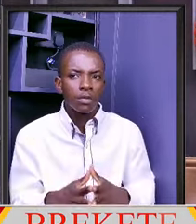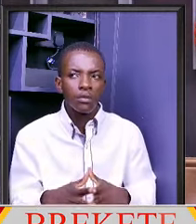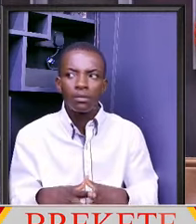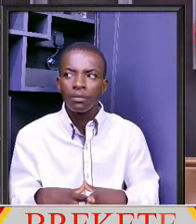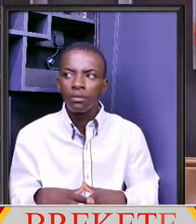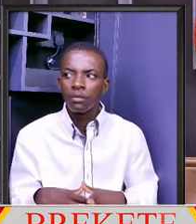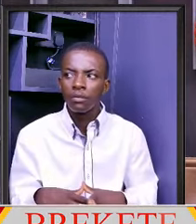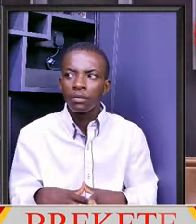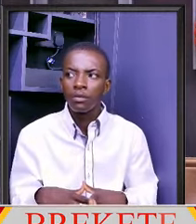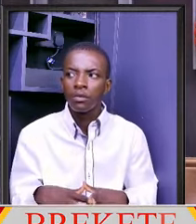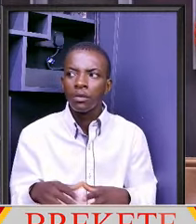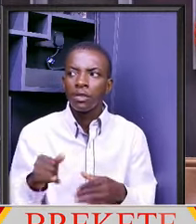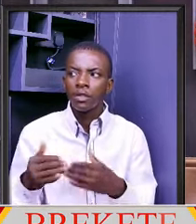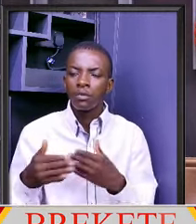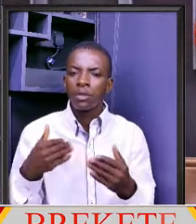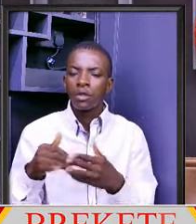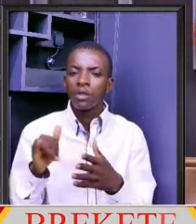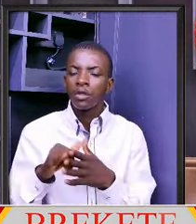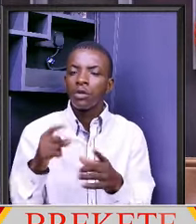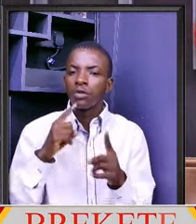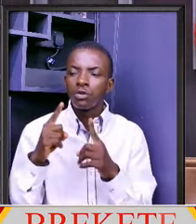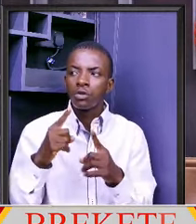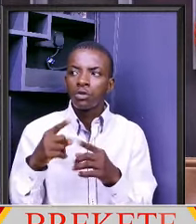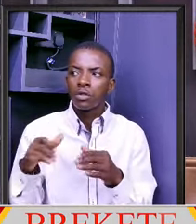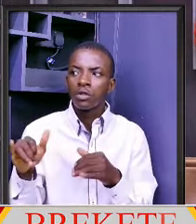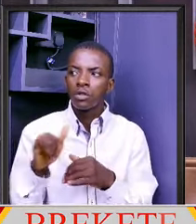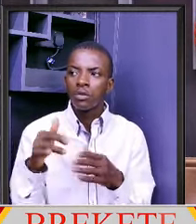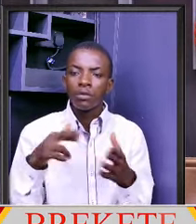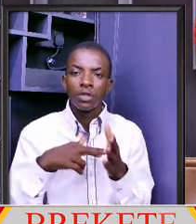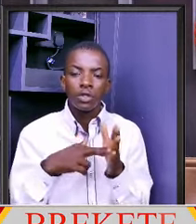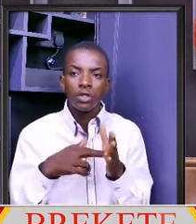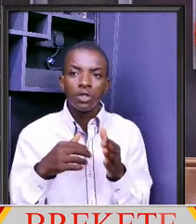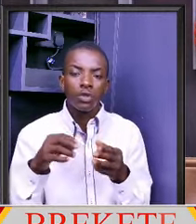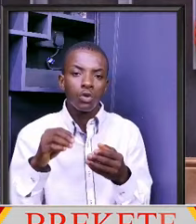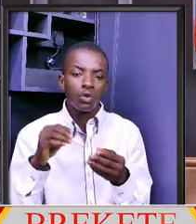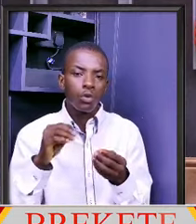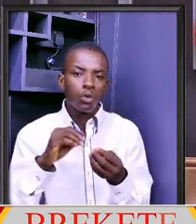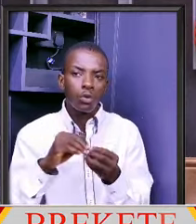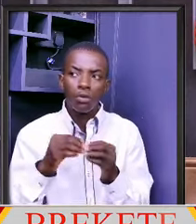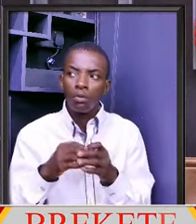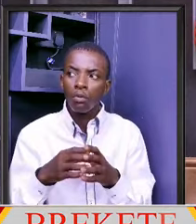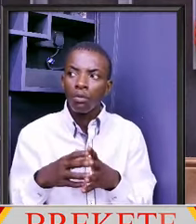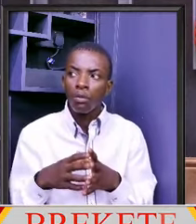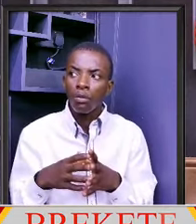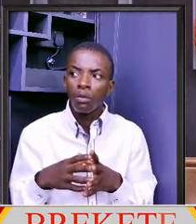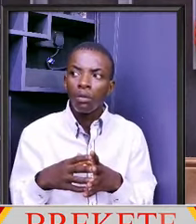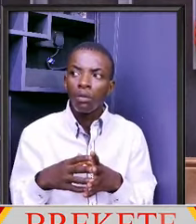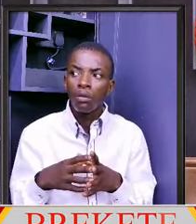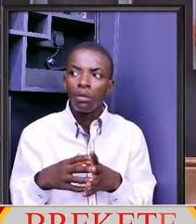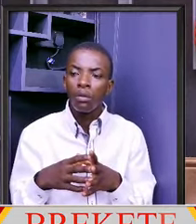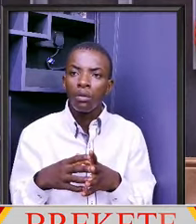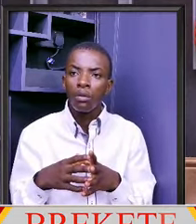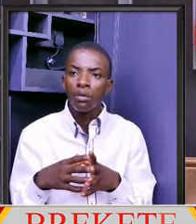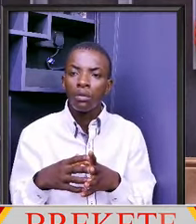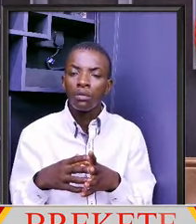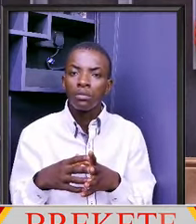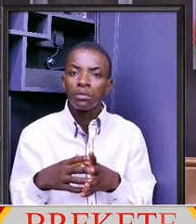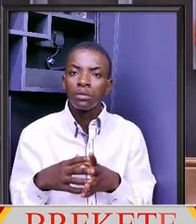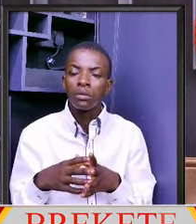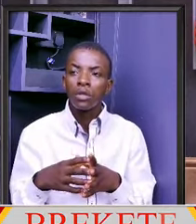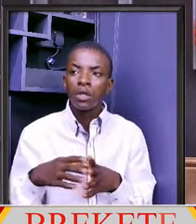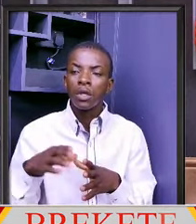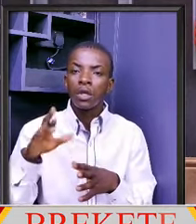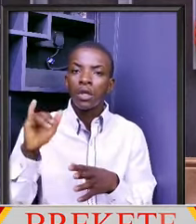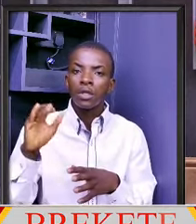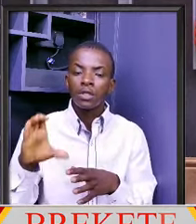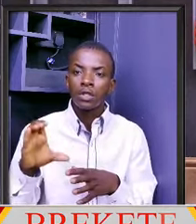Uh-huh. I want to read like this our case we are talking about. It's the same registration number. Mm-hmm. Oh, the same registration Wait, number. Wait, your RC